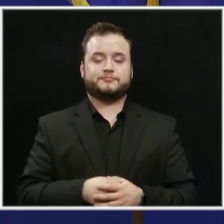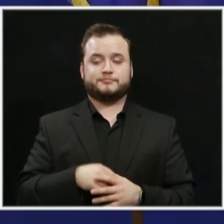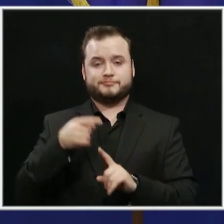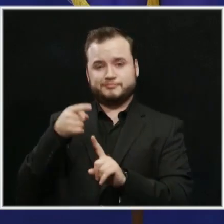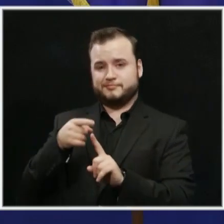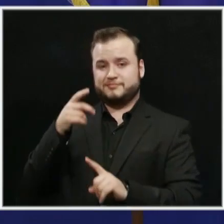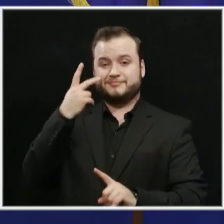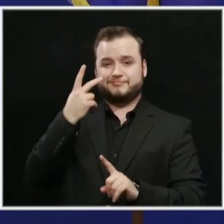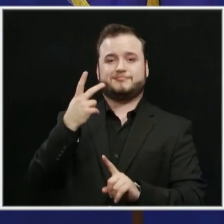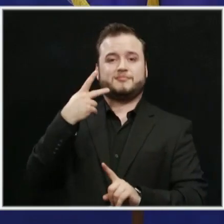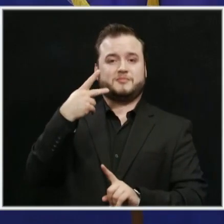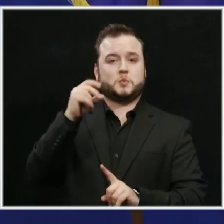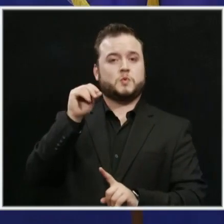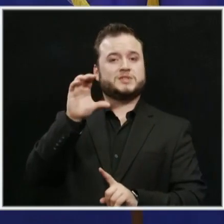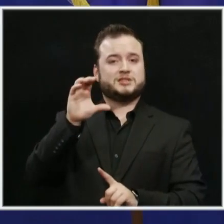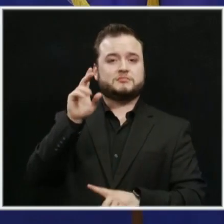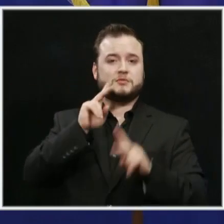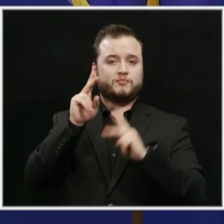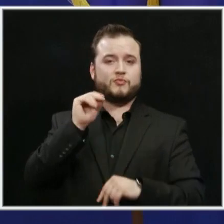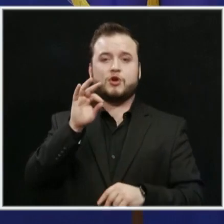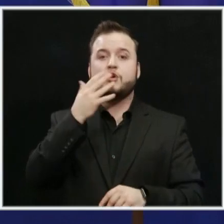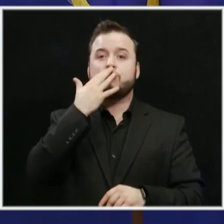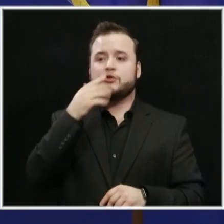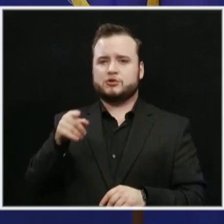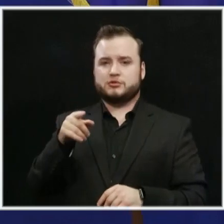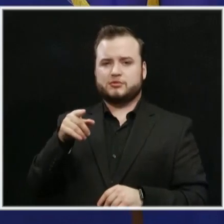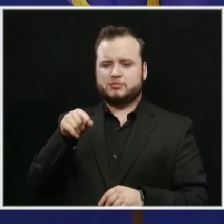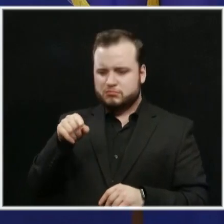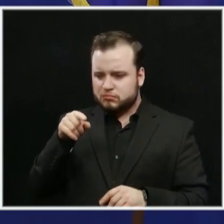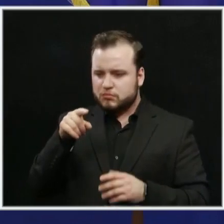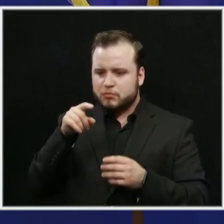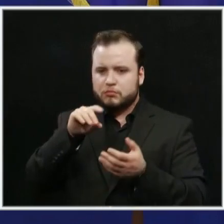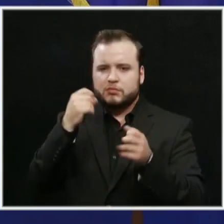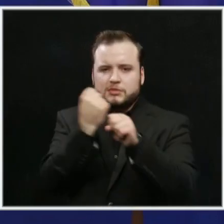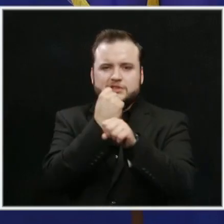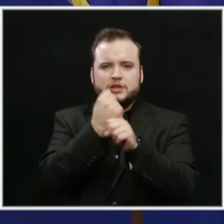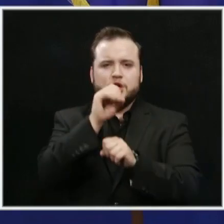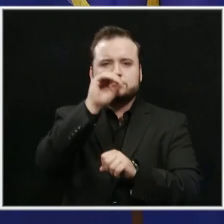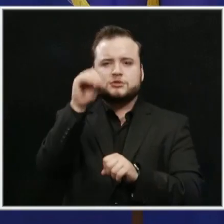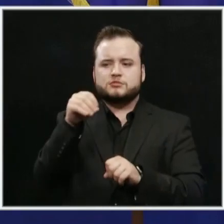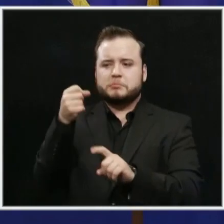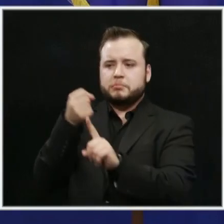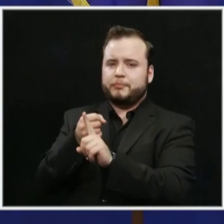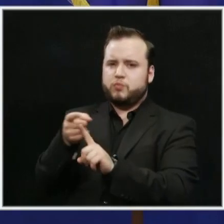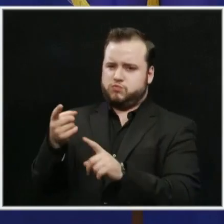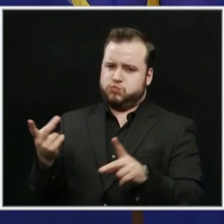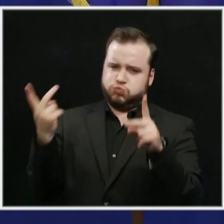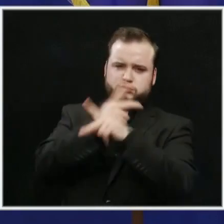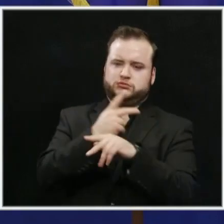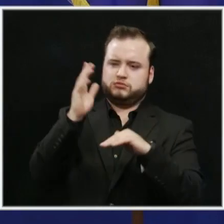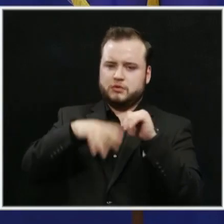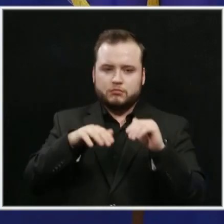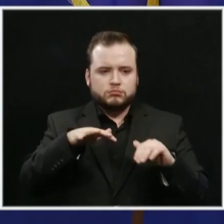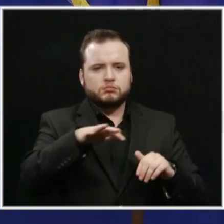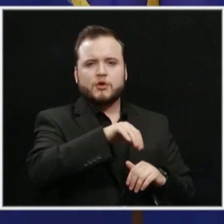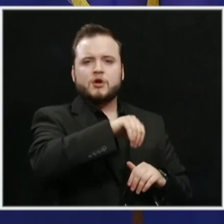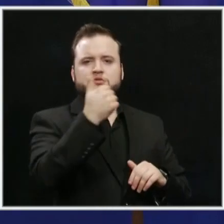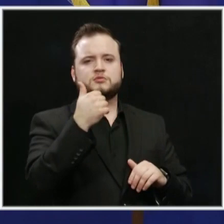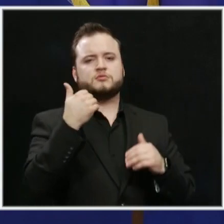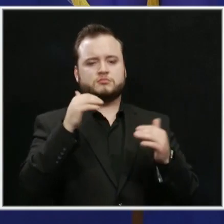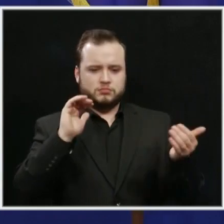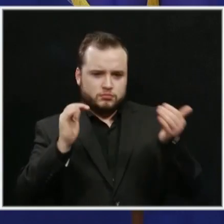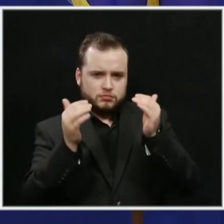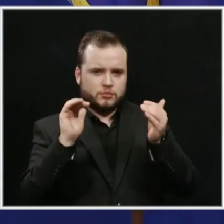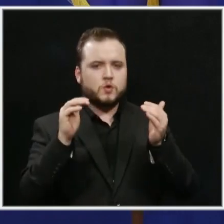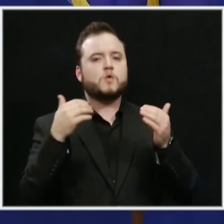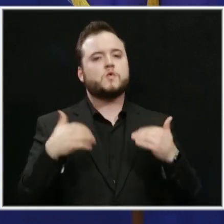public health crisis. We knew that there were social determinants of health that were already disproportionately hitting communities of color. COVID-19 is just exacerbating